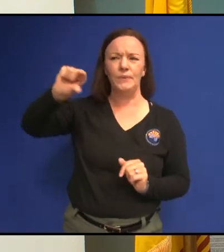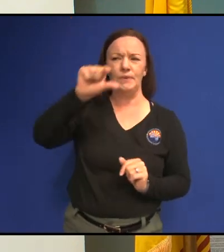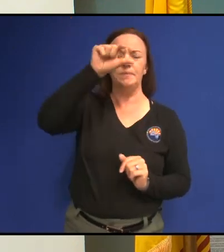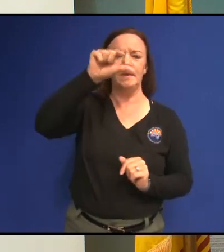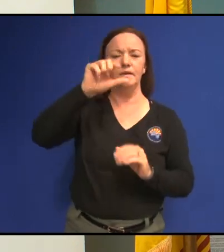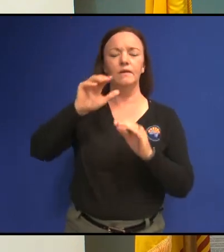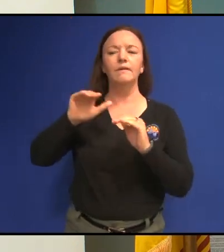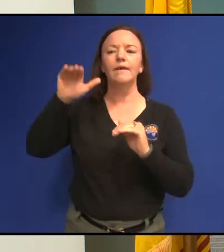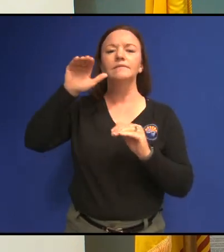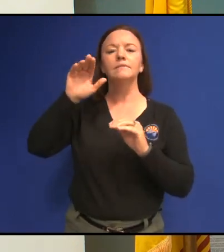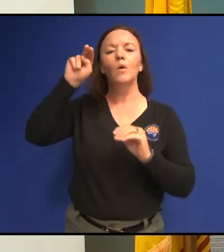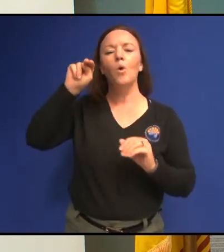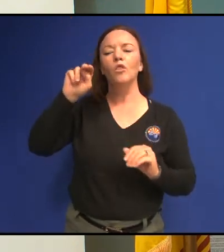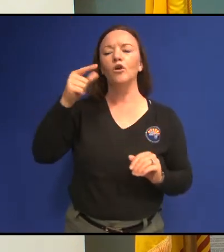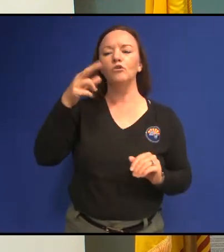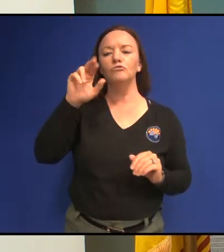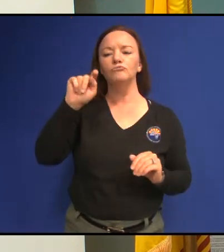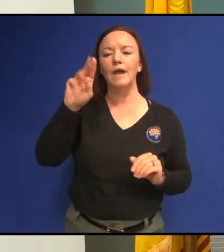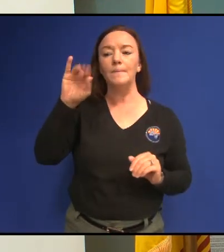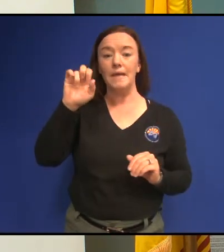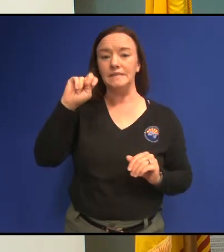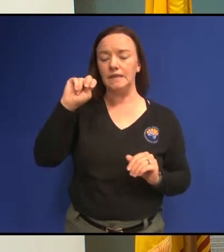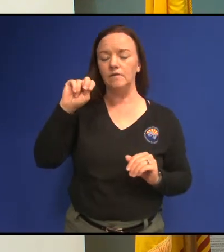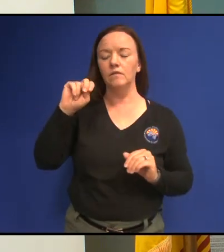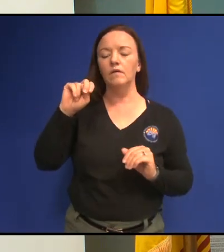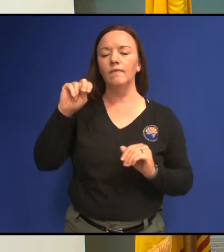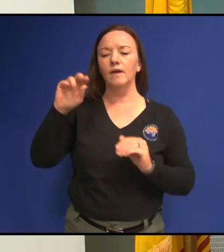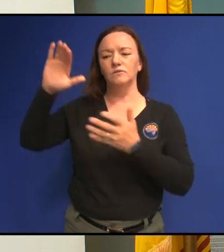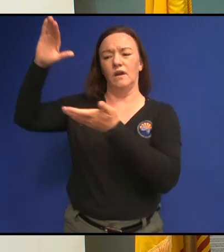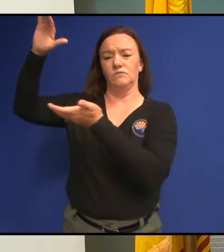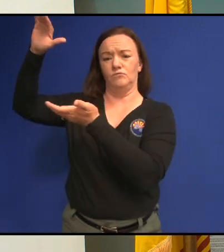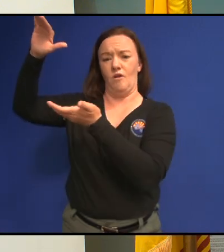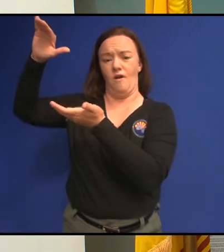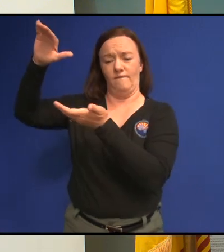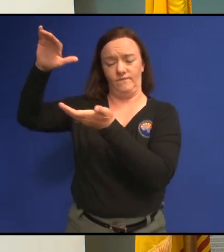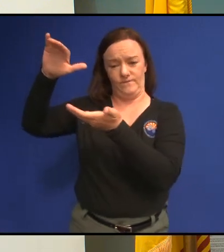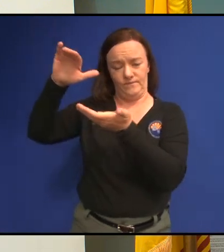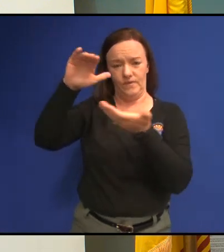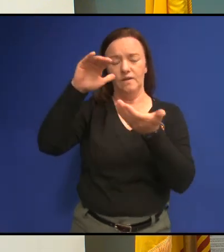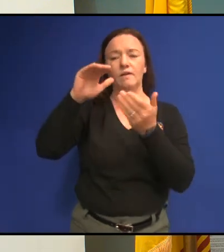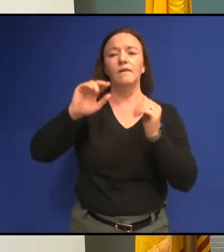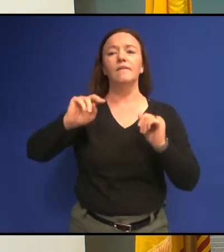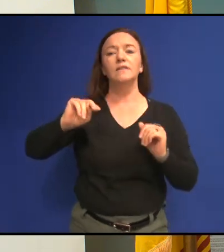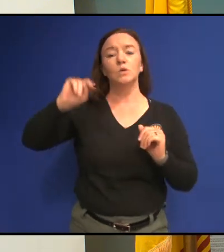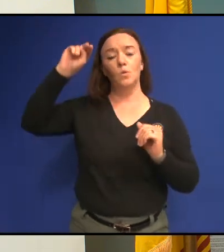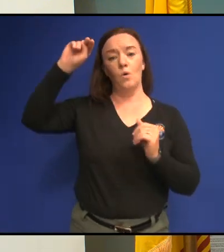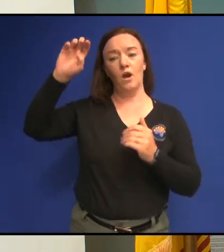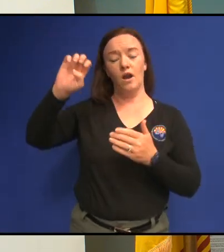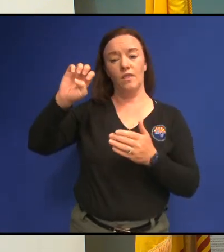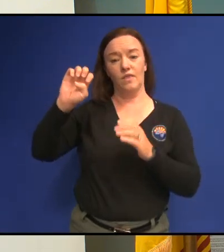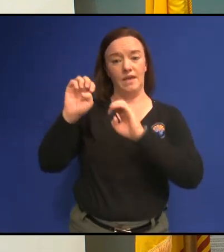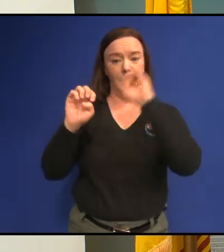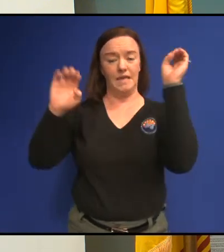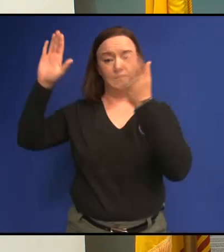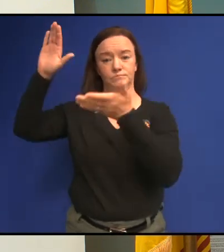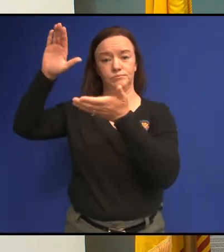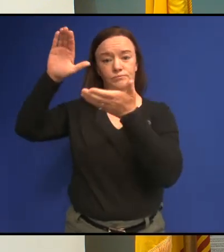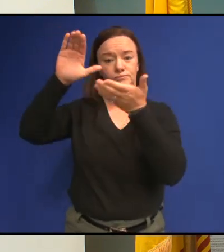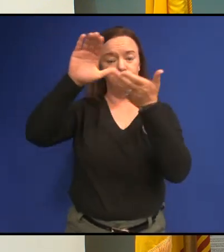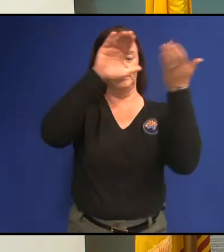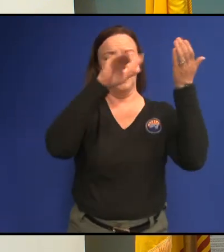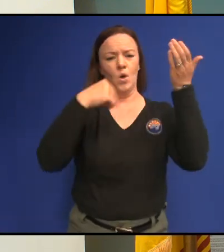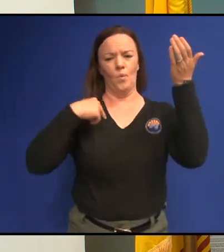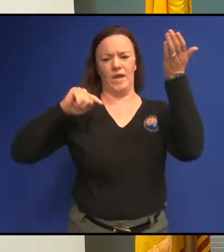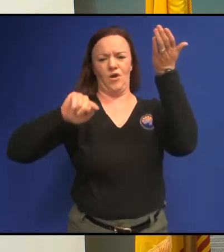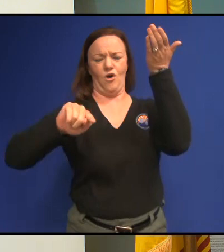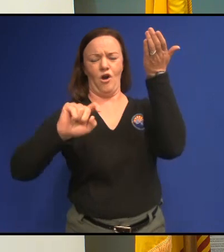northern Great Basin. There's a trough that's moving off up to the northeast, and we're on the southern flank of that. So